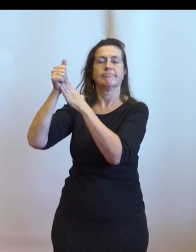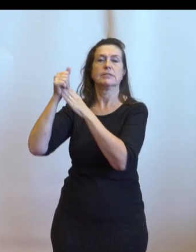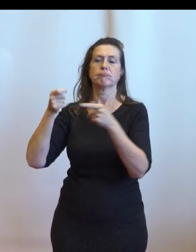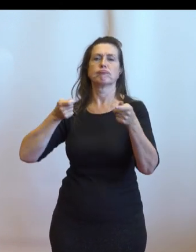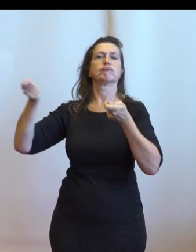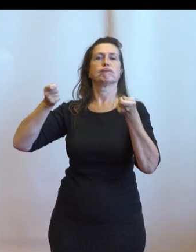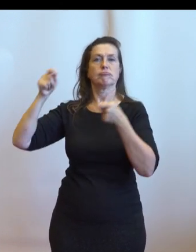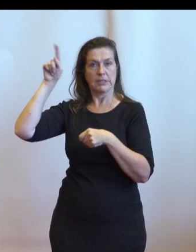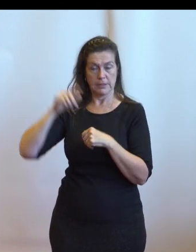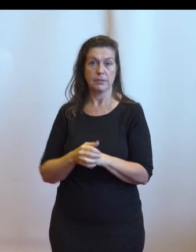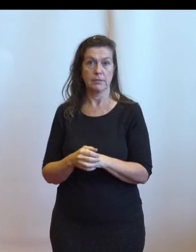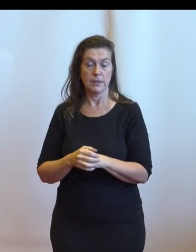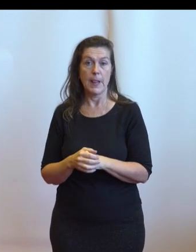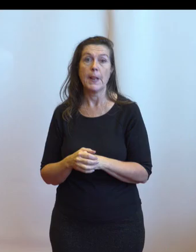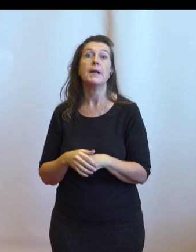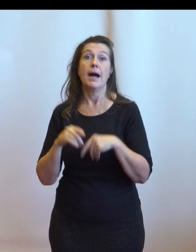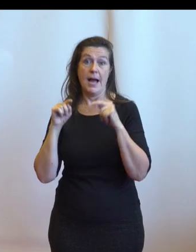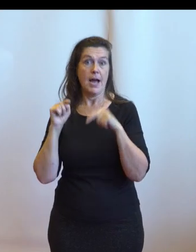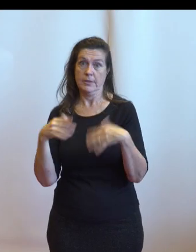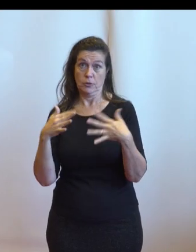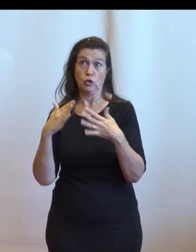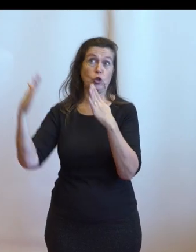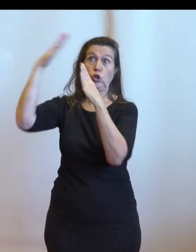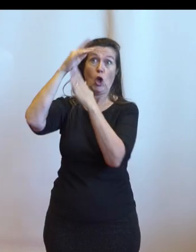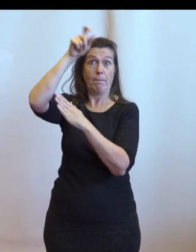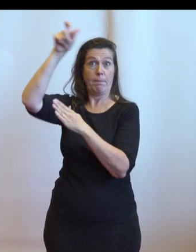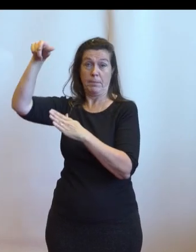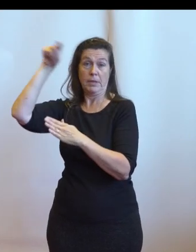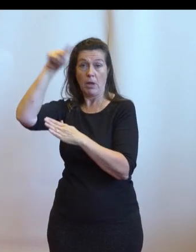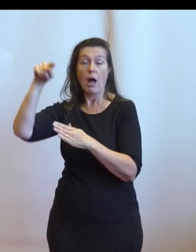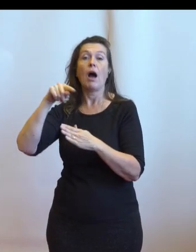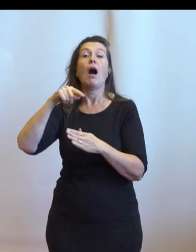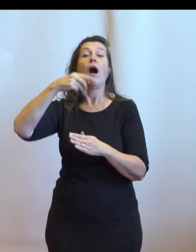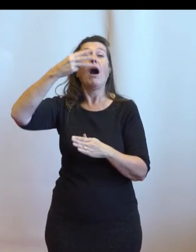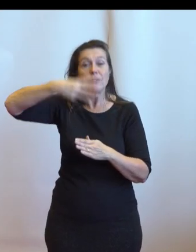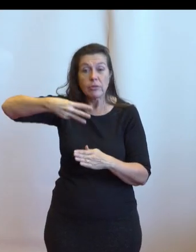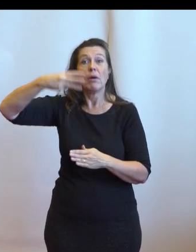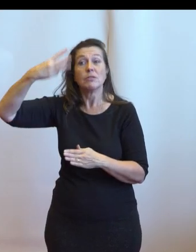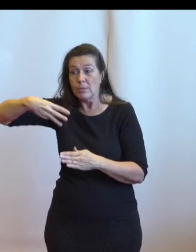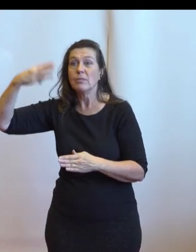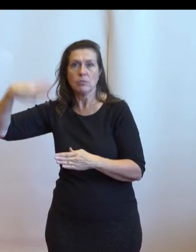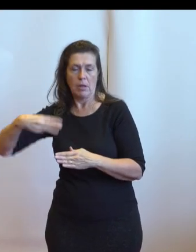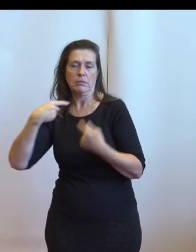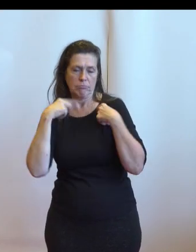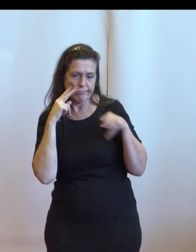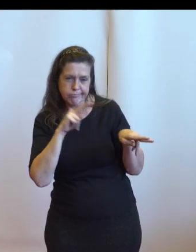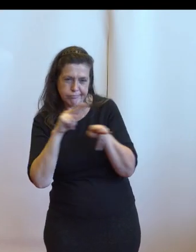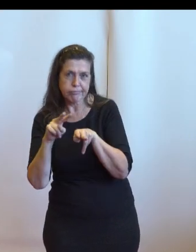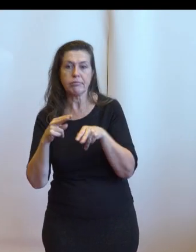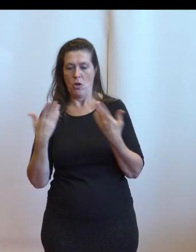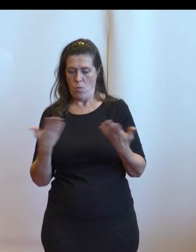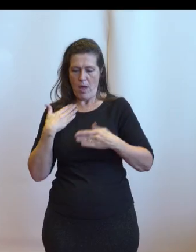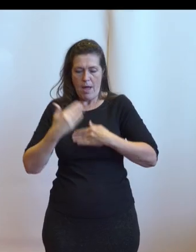at the very top level of Accenture every quarter where we are and why we are not exactly where we would like